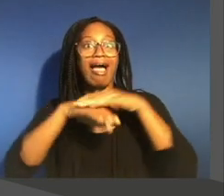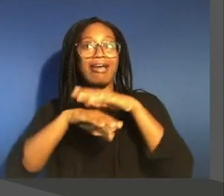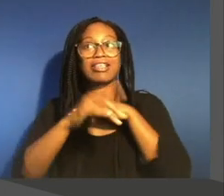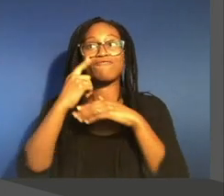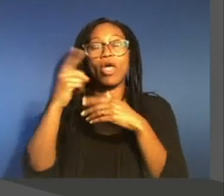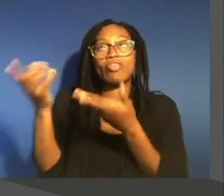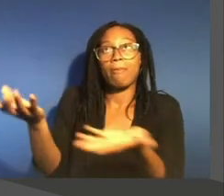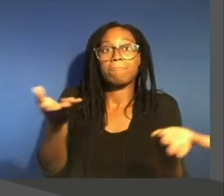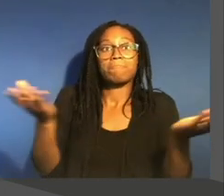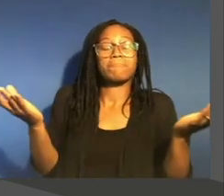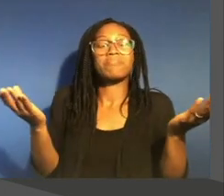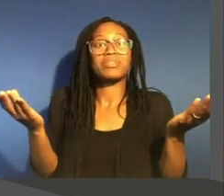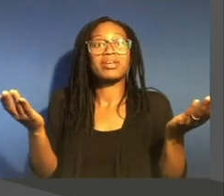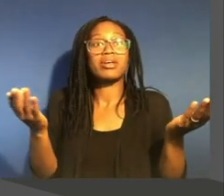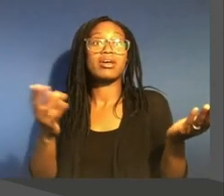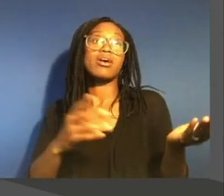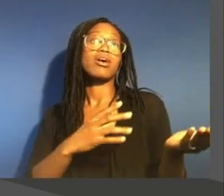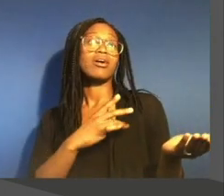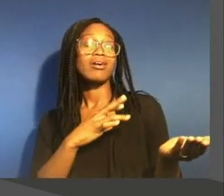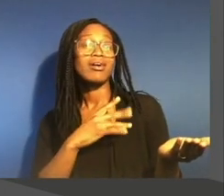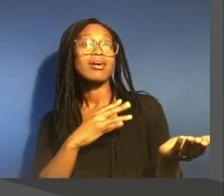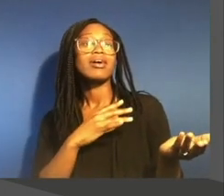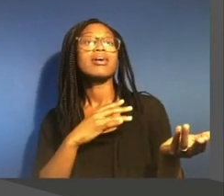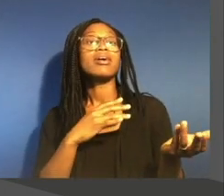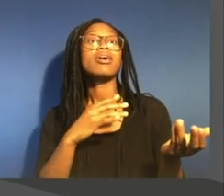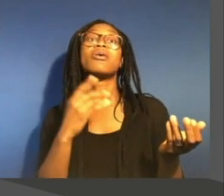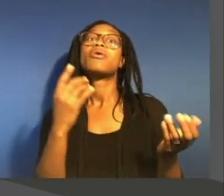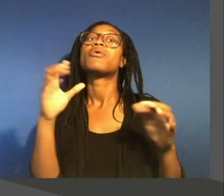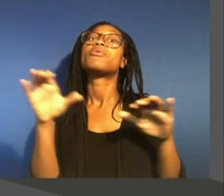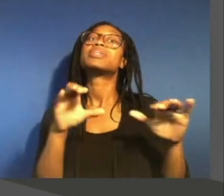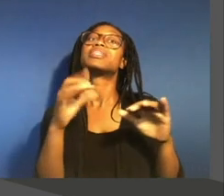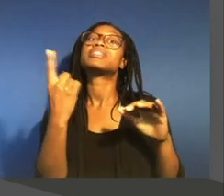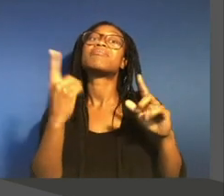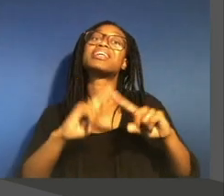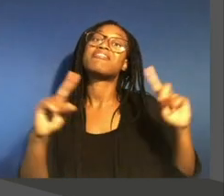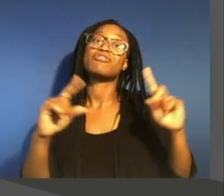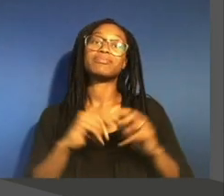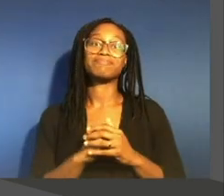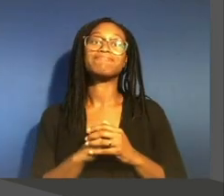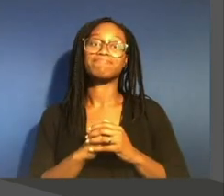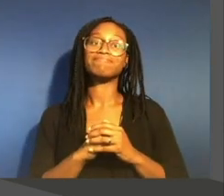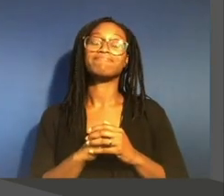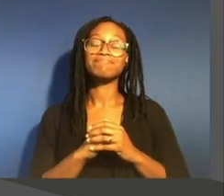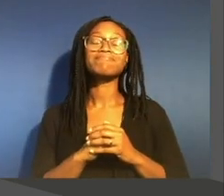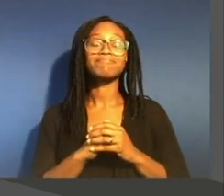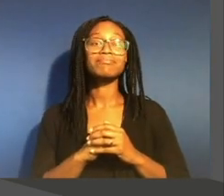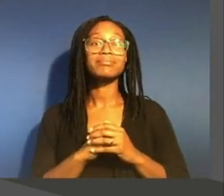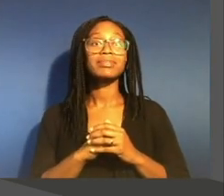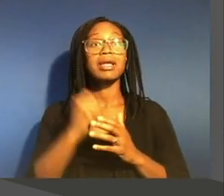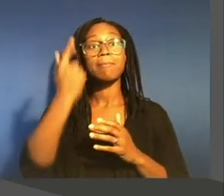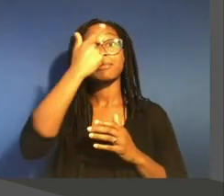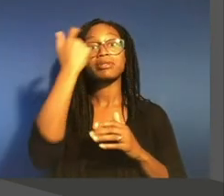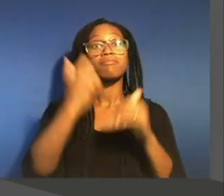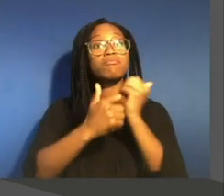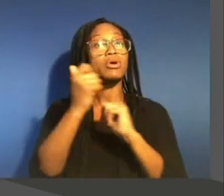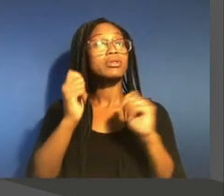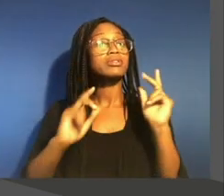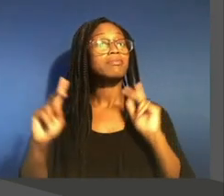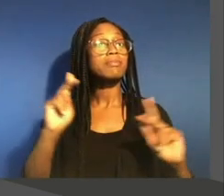Still, we did something different than usual. Because most of the people believe that the hackathon